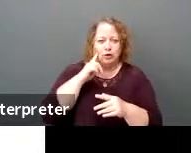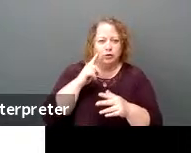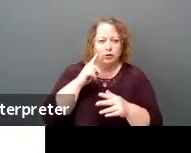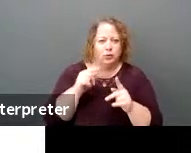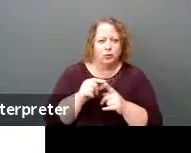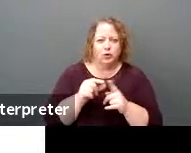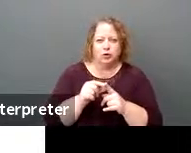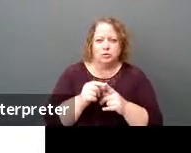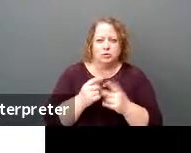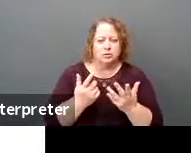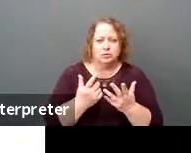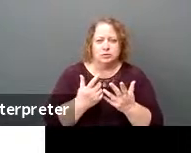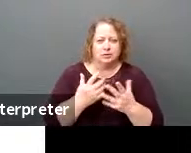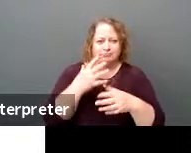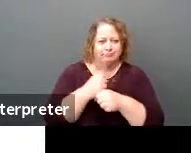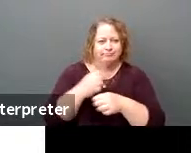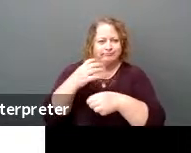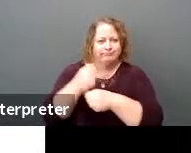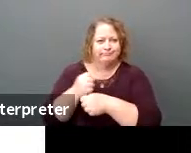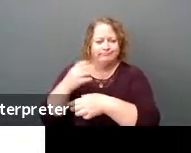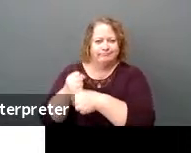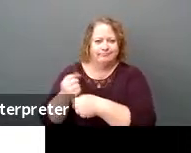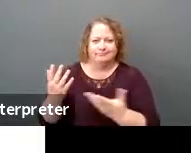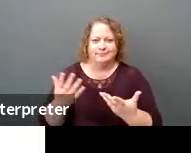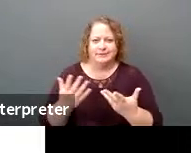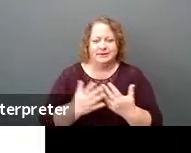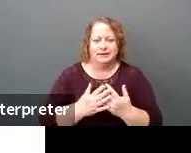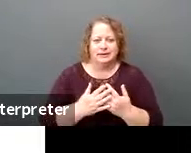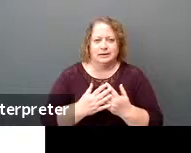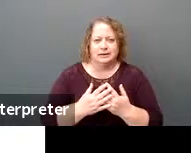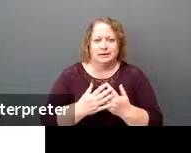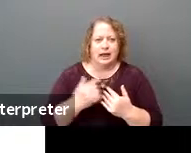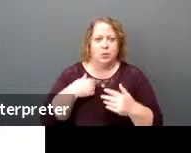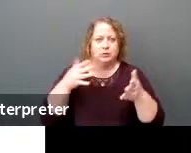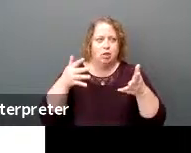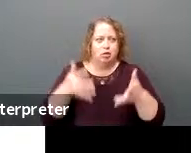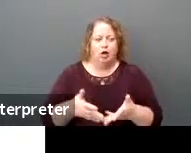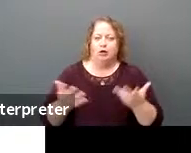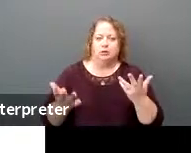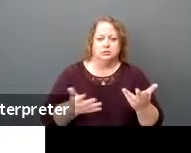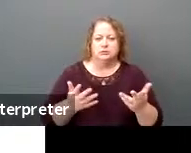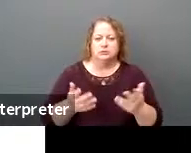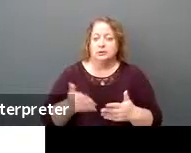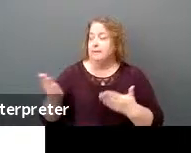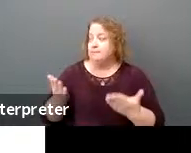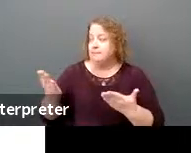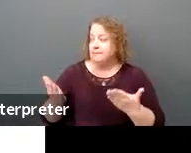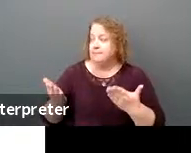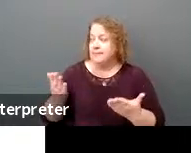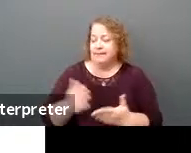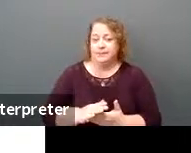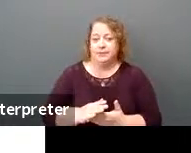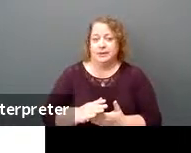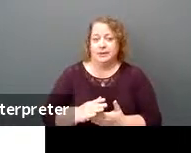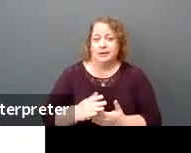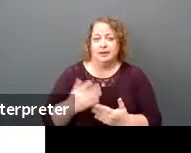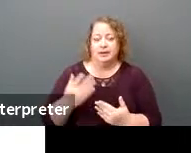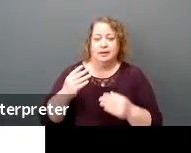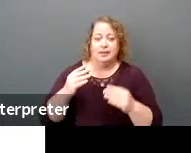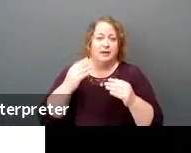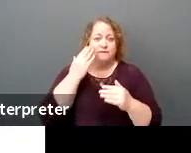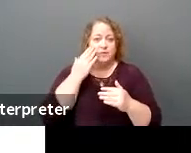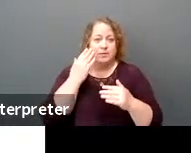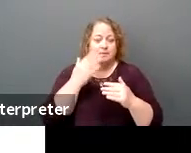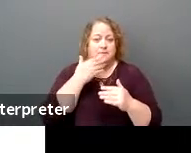hearing Different acronyms. acronyms, Sure. and I was lost. Sure. And they may all have a much